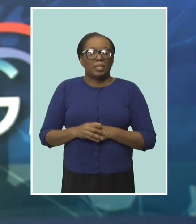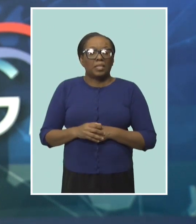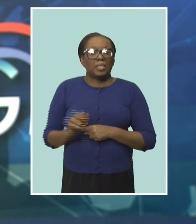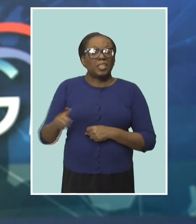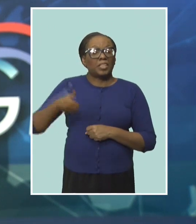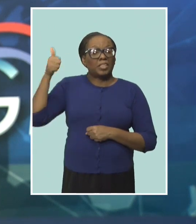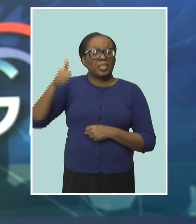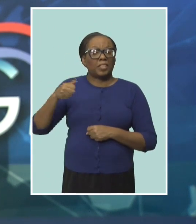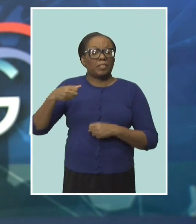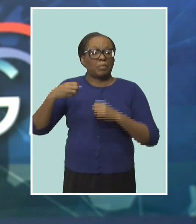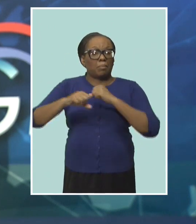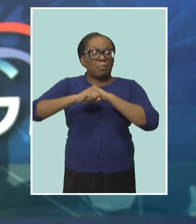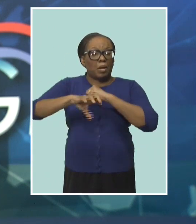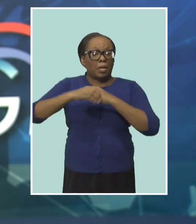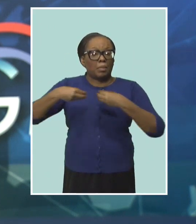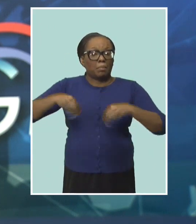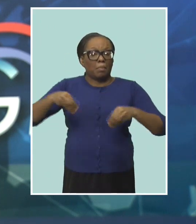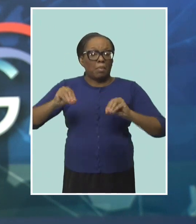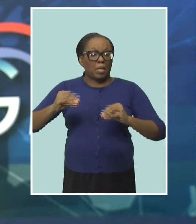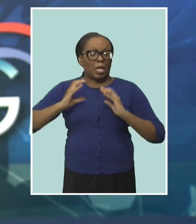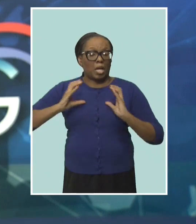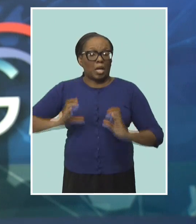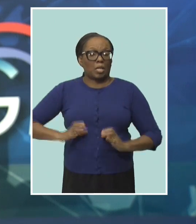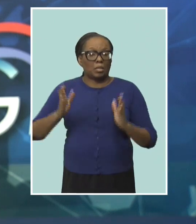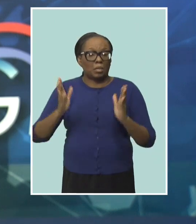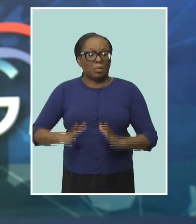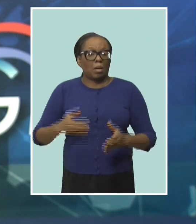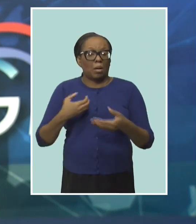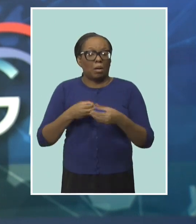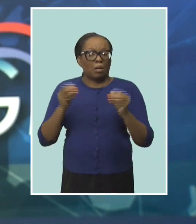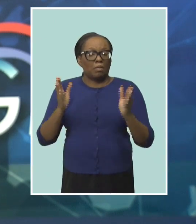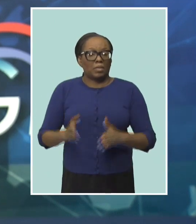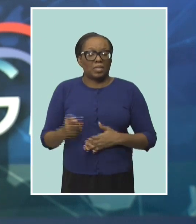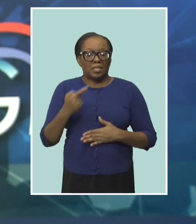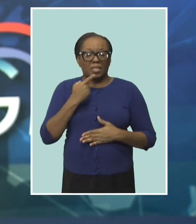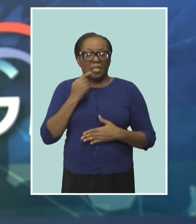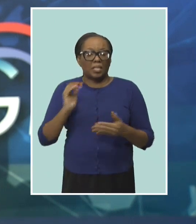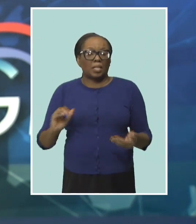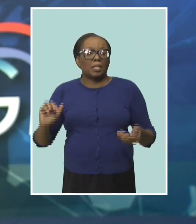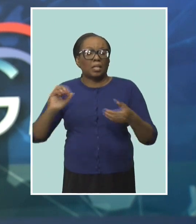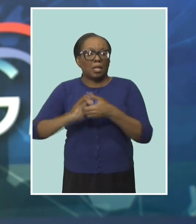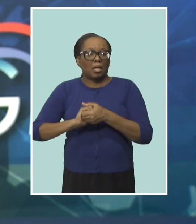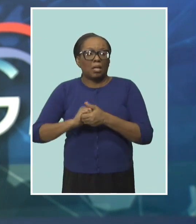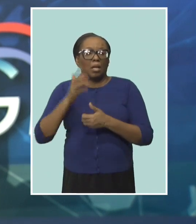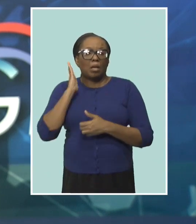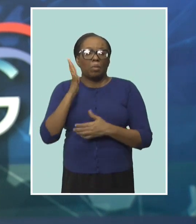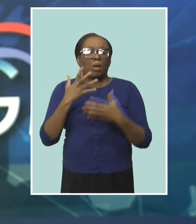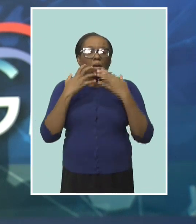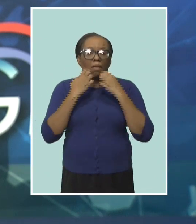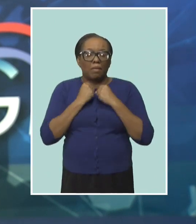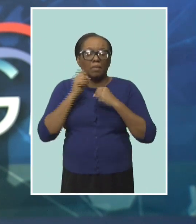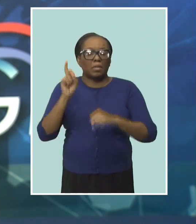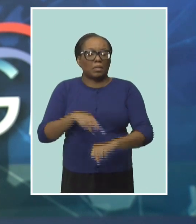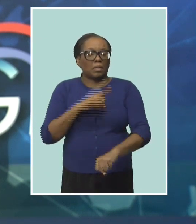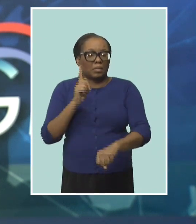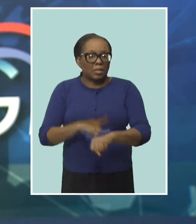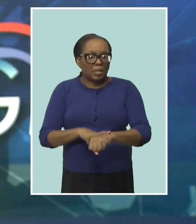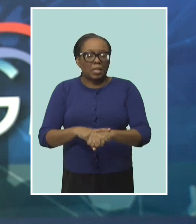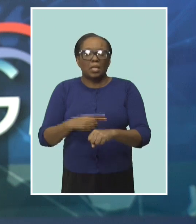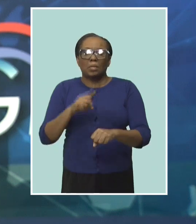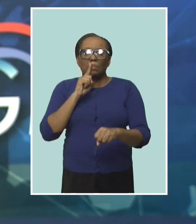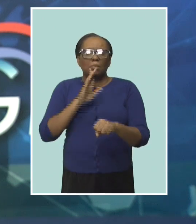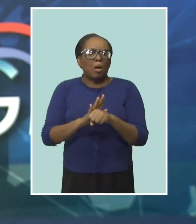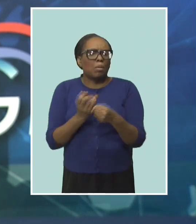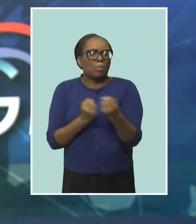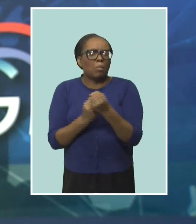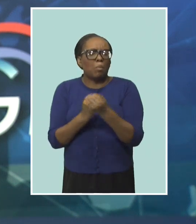Chief Marketing and Member Customer Experience Officer Gail Niles says this is a partnership they will treasure for a very long time